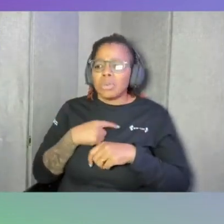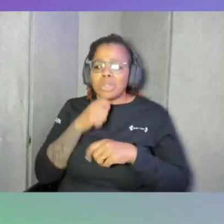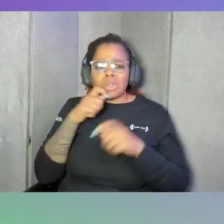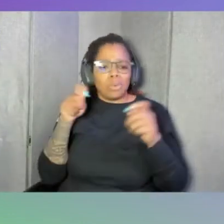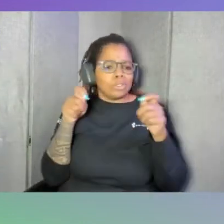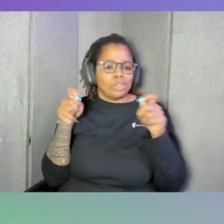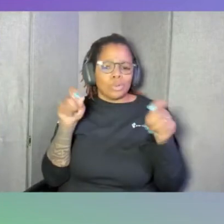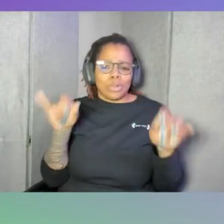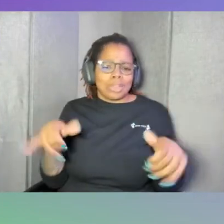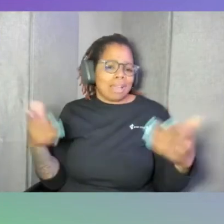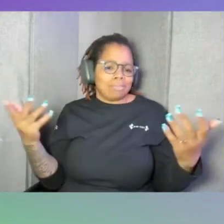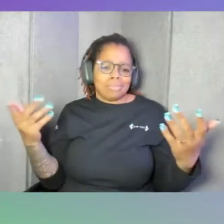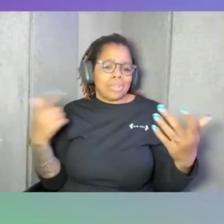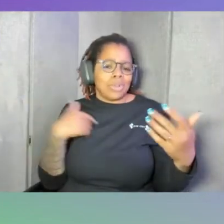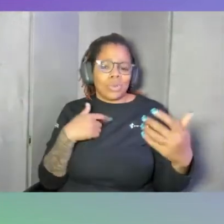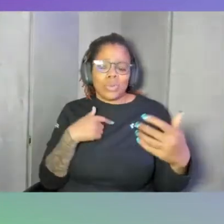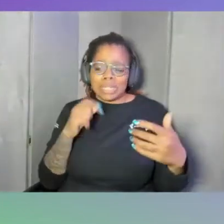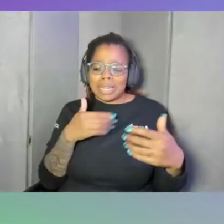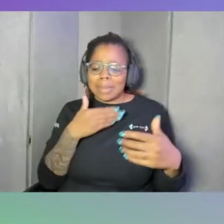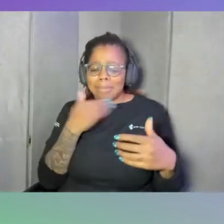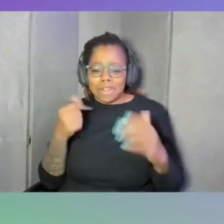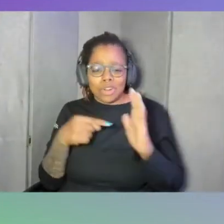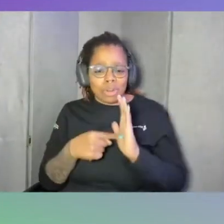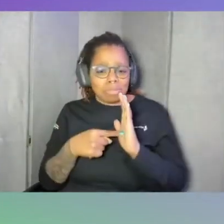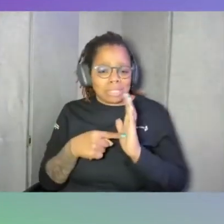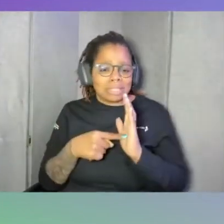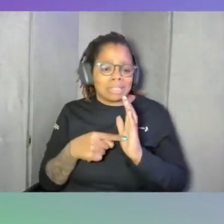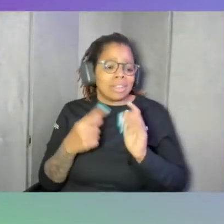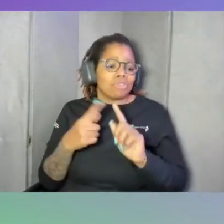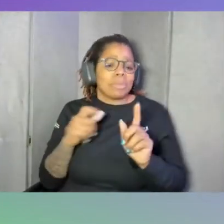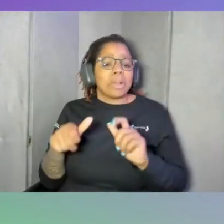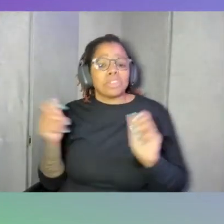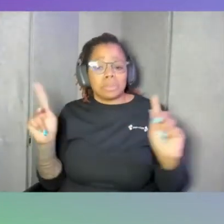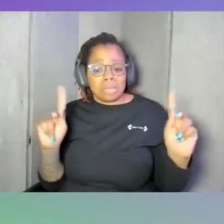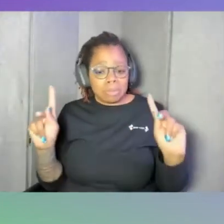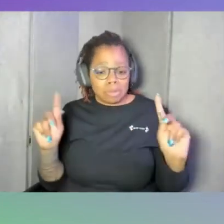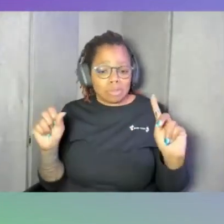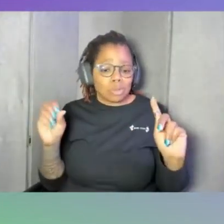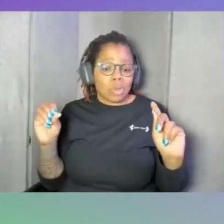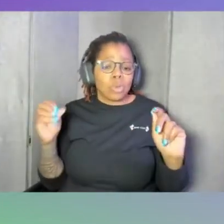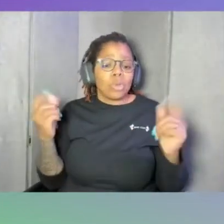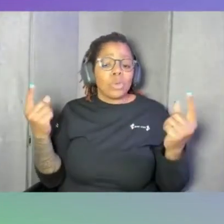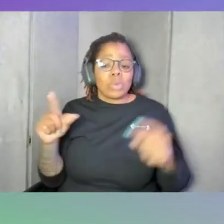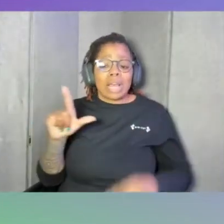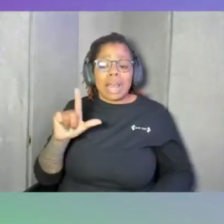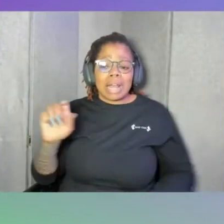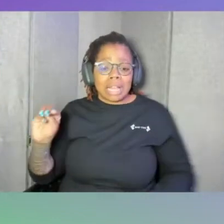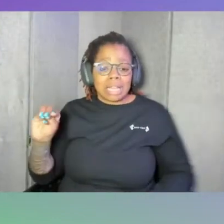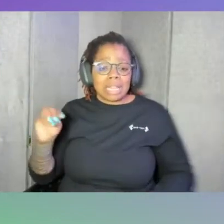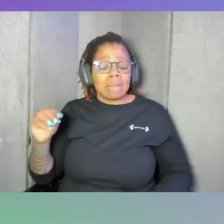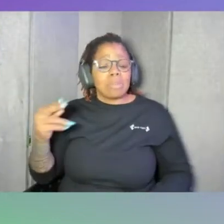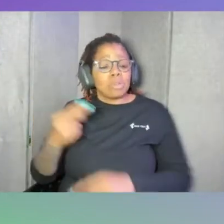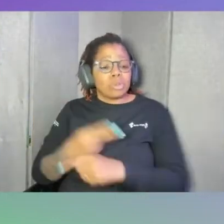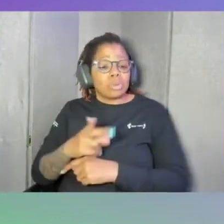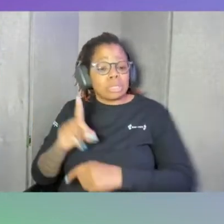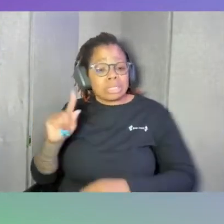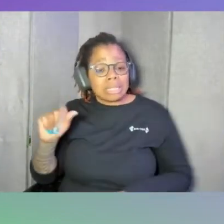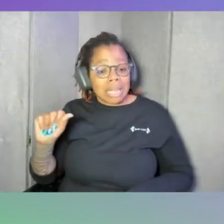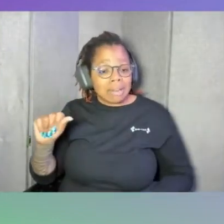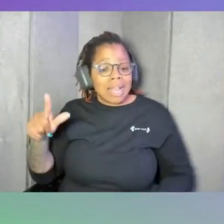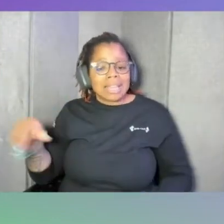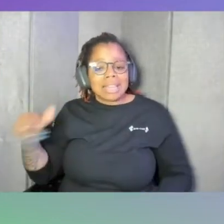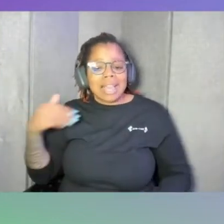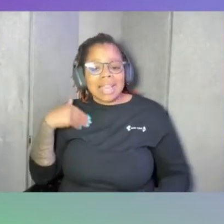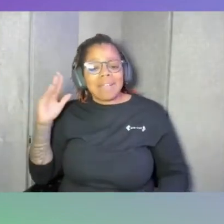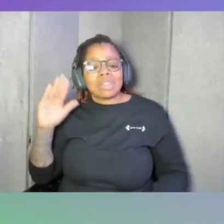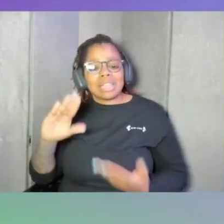that. We need better representation by others so that when the LLMs consume the data, they have less